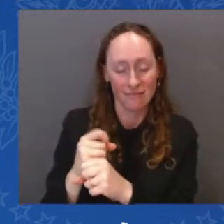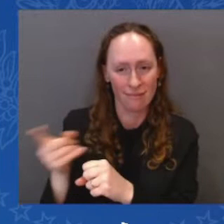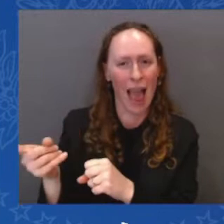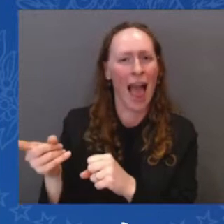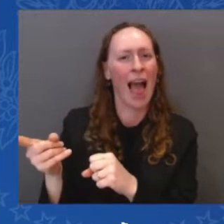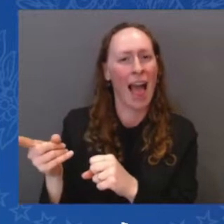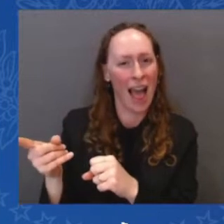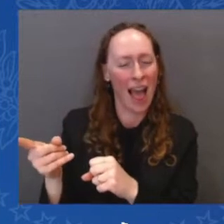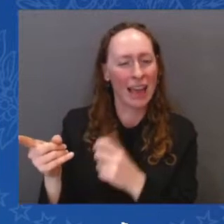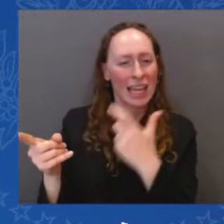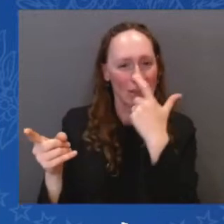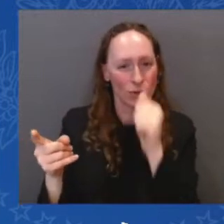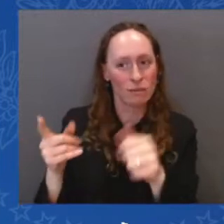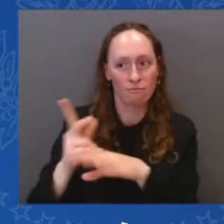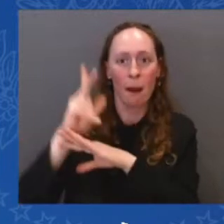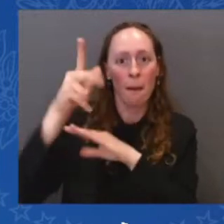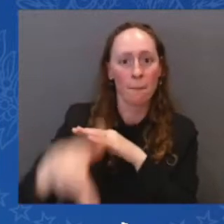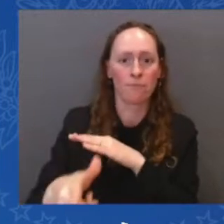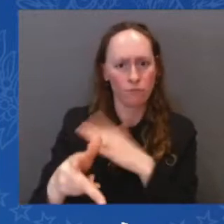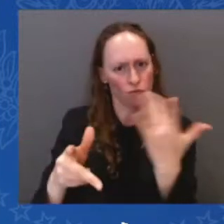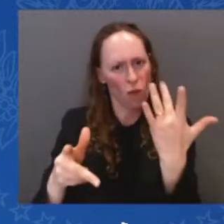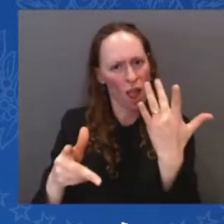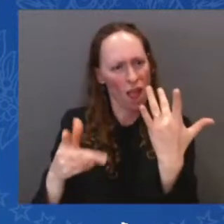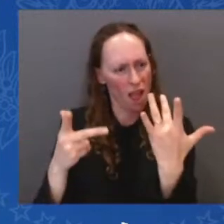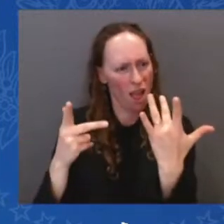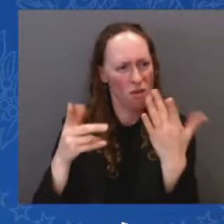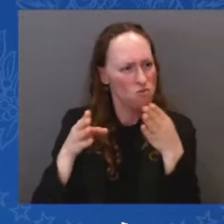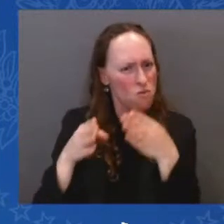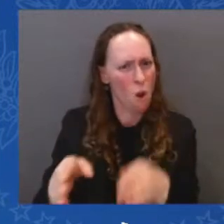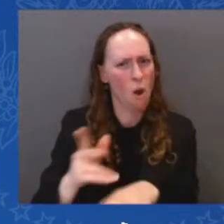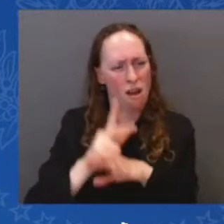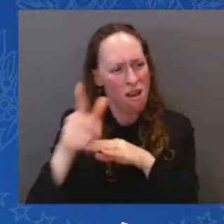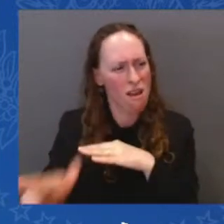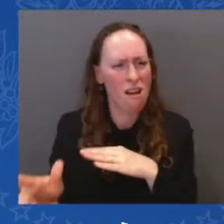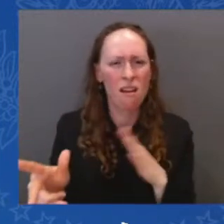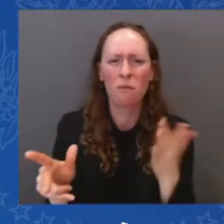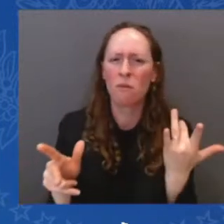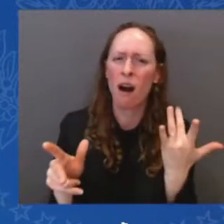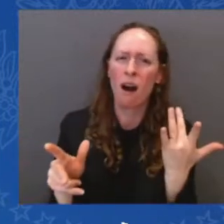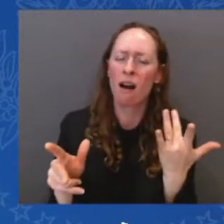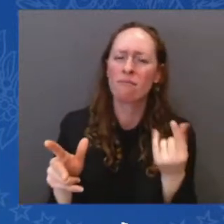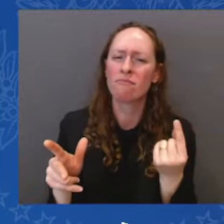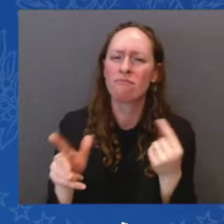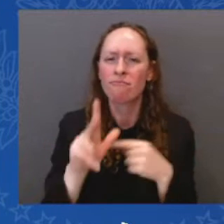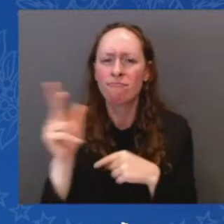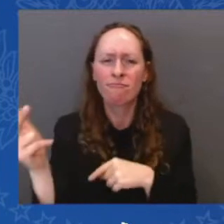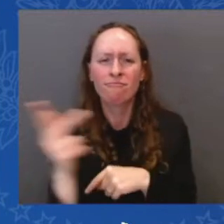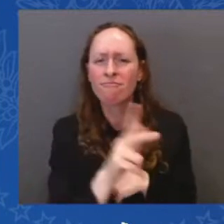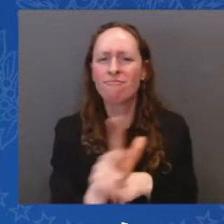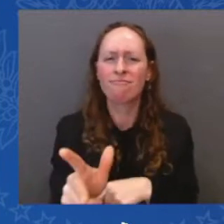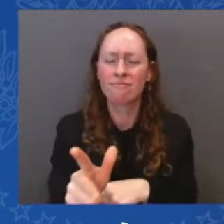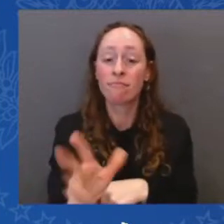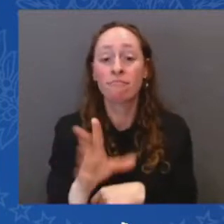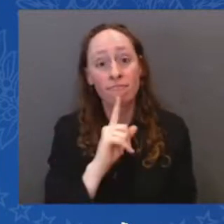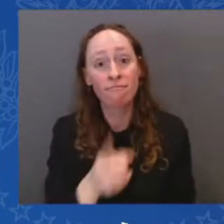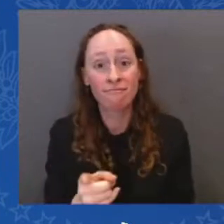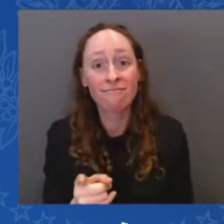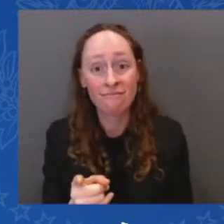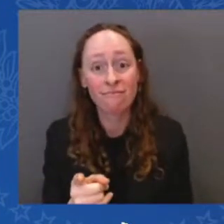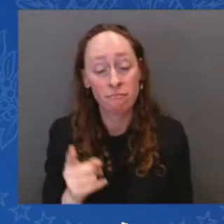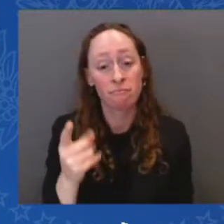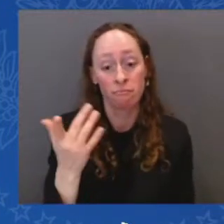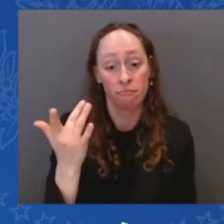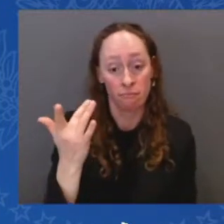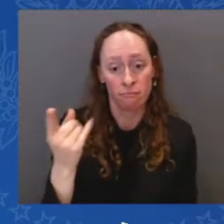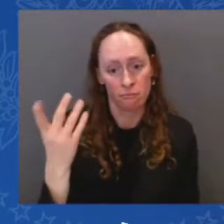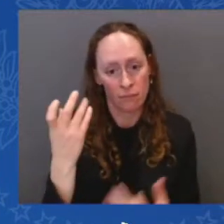that night to begin with, the reason they were there. They were going to see one of Milley's soldiers who had been